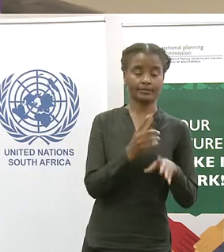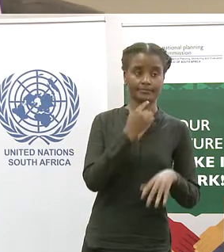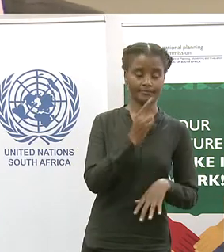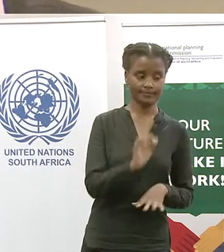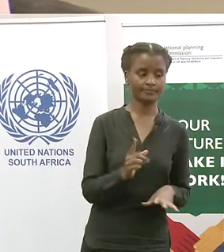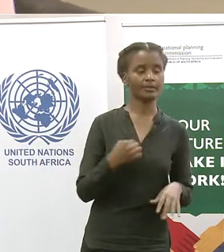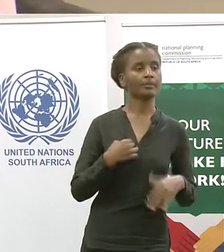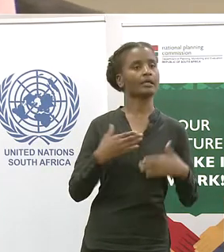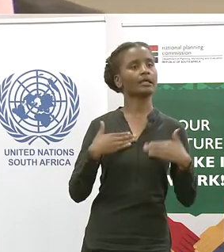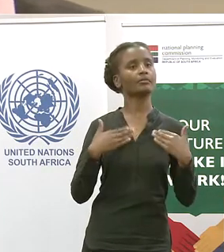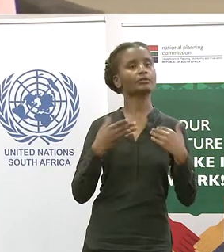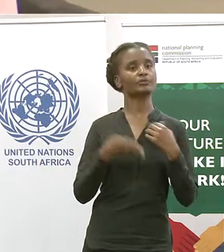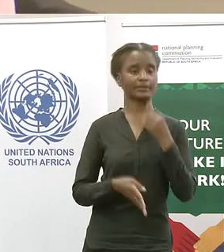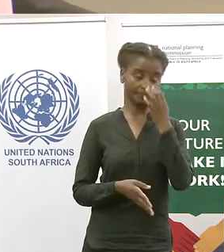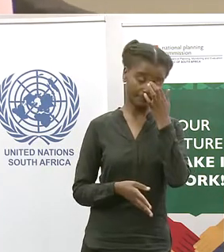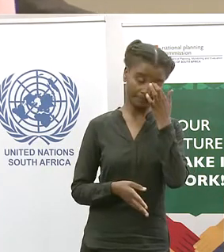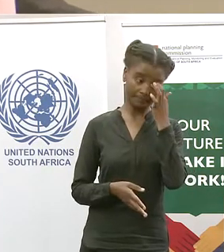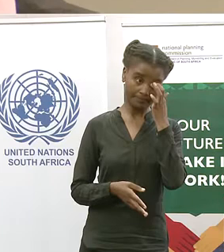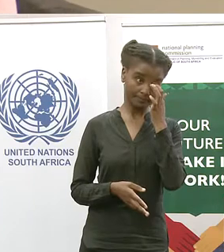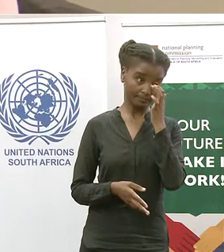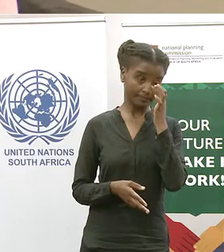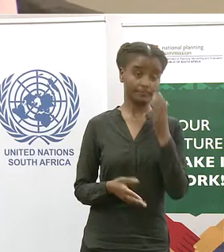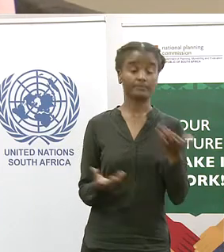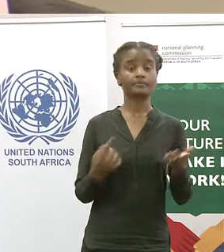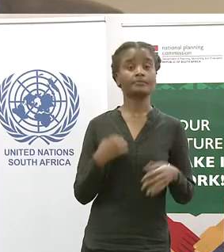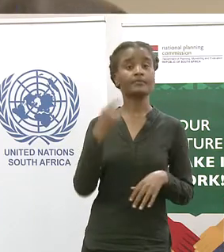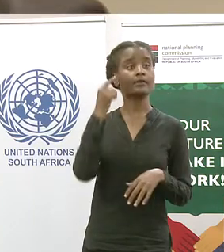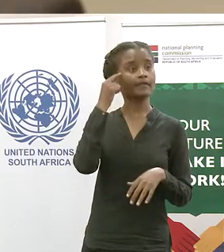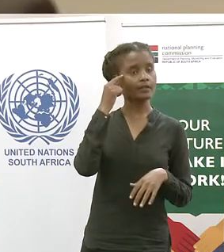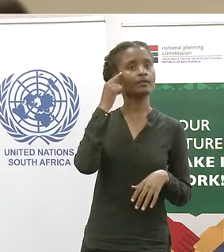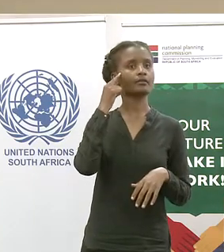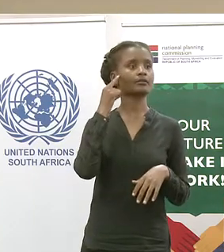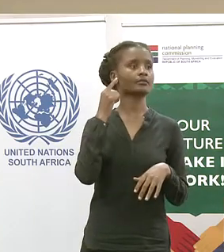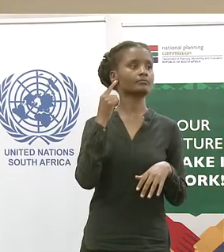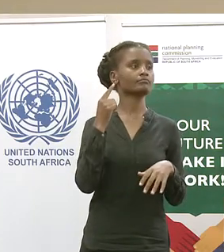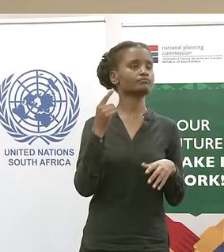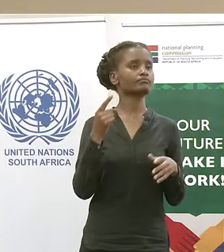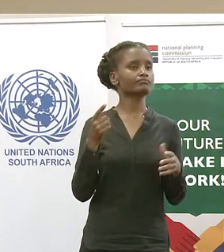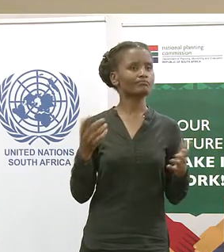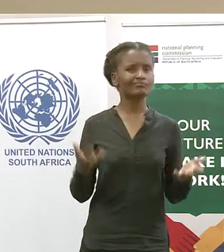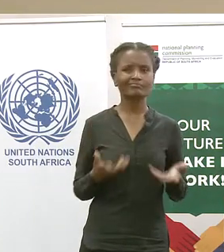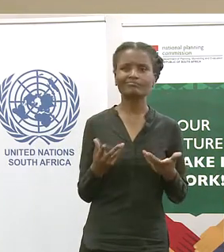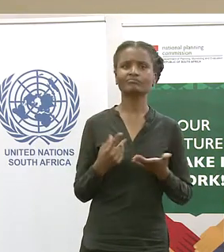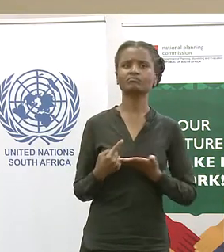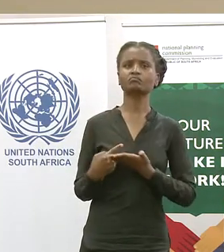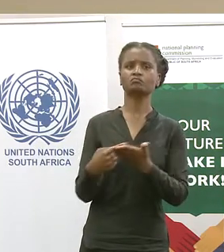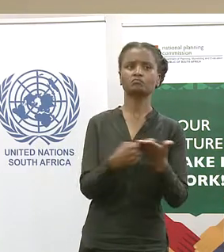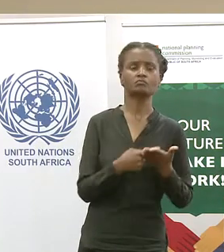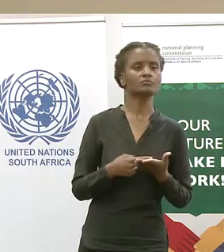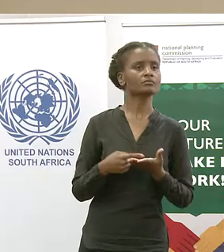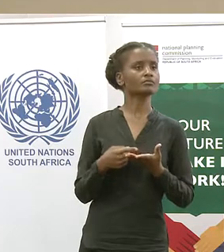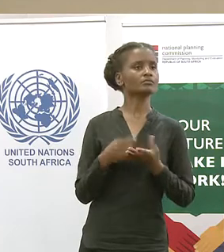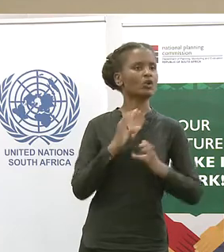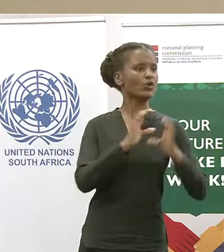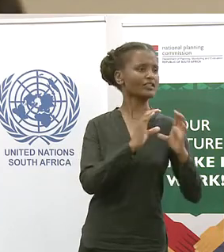am to be here. I think that this is a very timely conversation. And in some